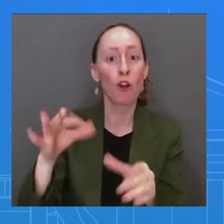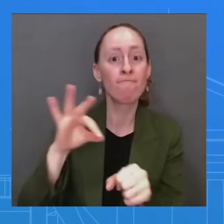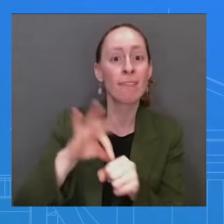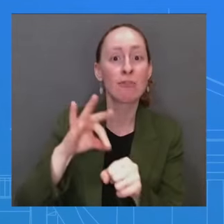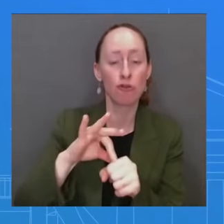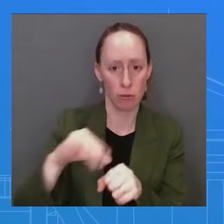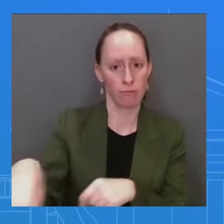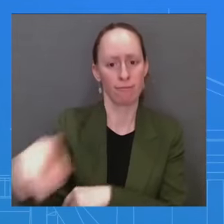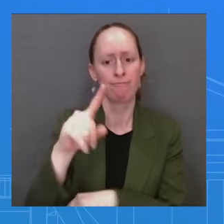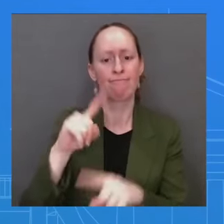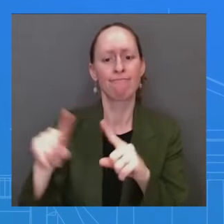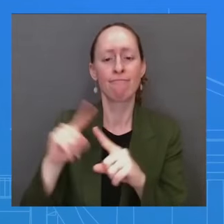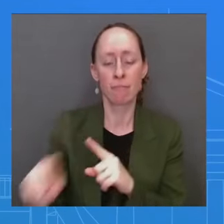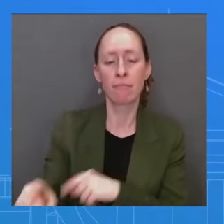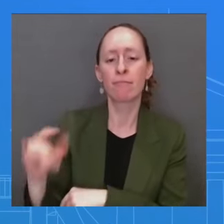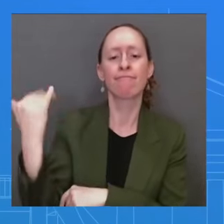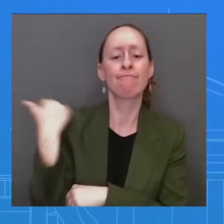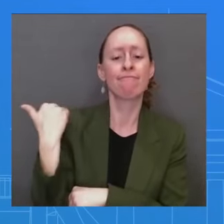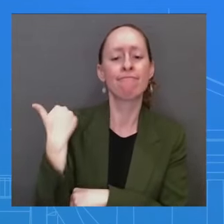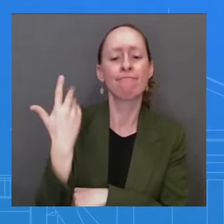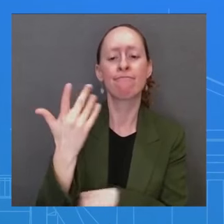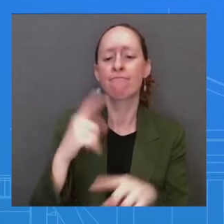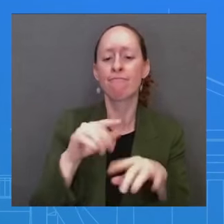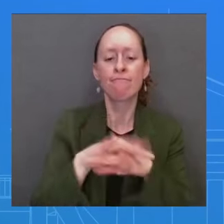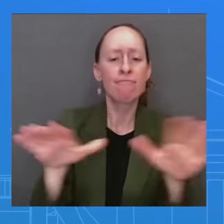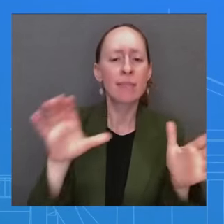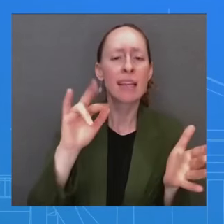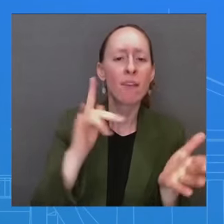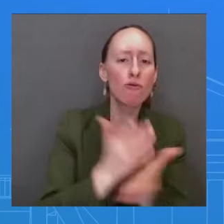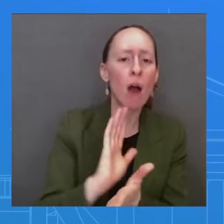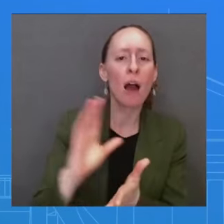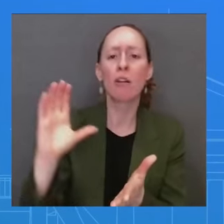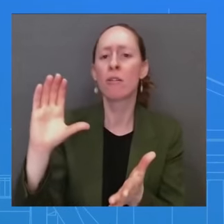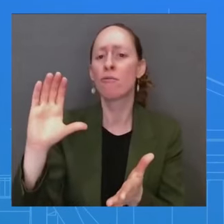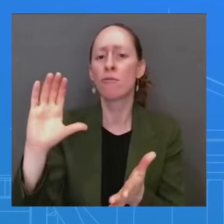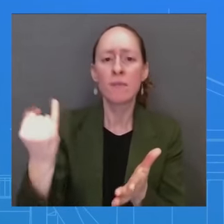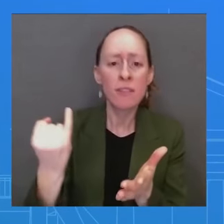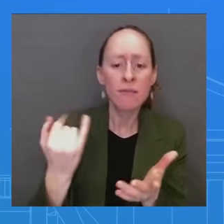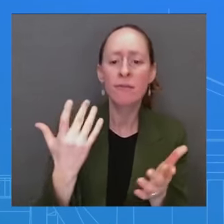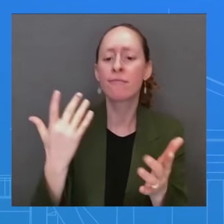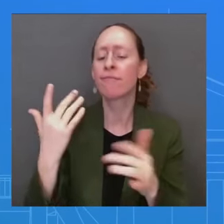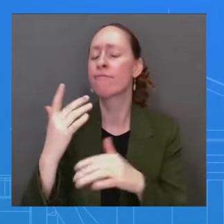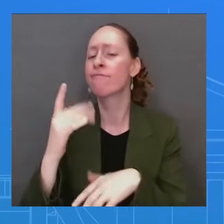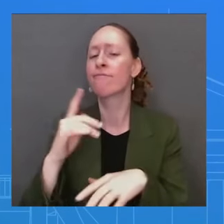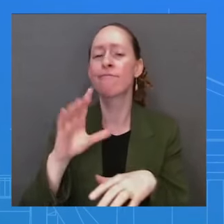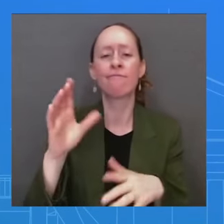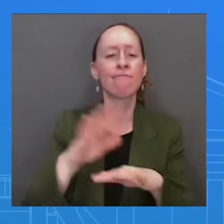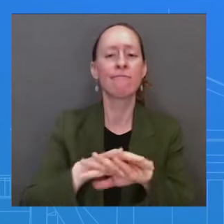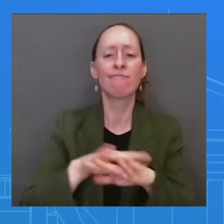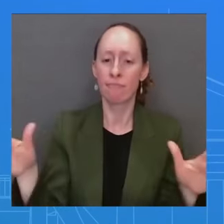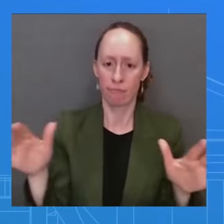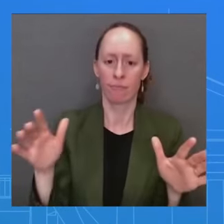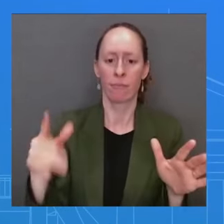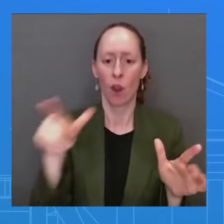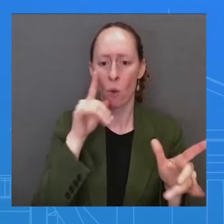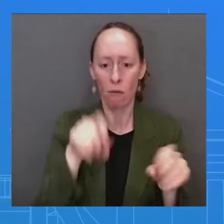security divisions are doing to enforce civil rights protections, enforce criminal statutes, prohibit voter intimidation, and